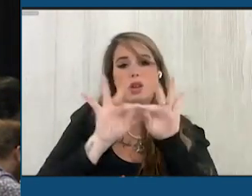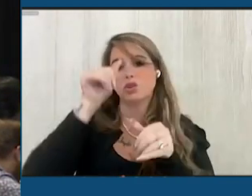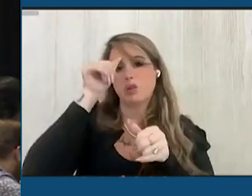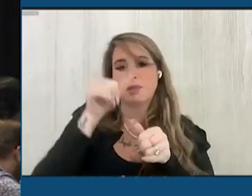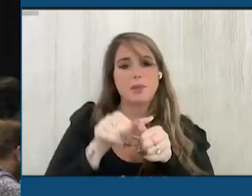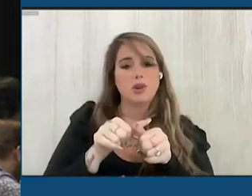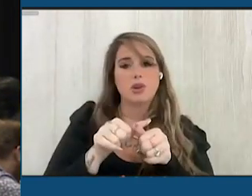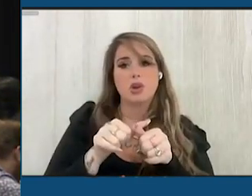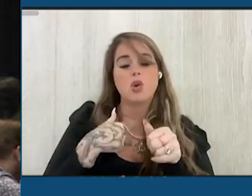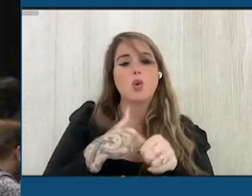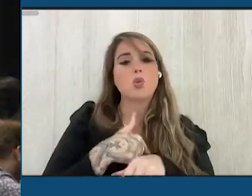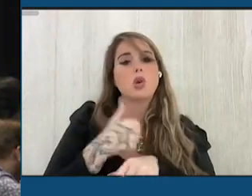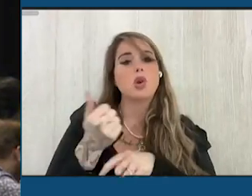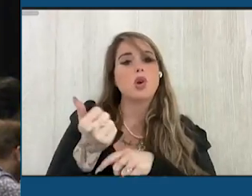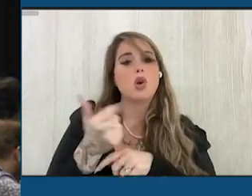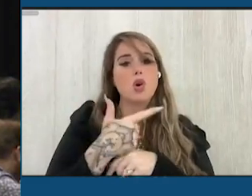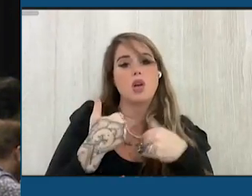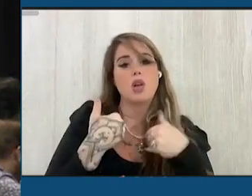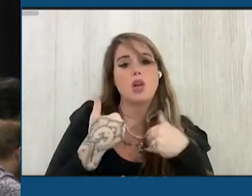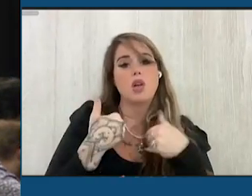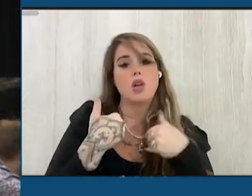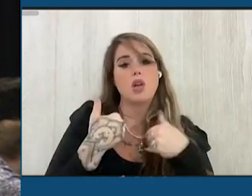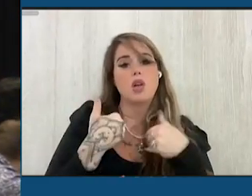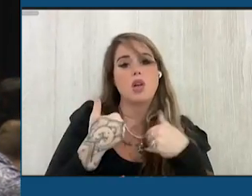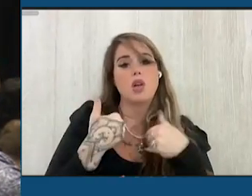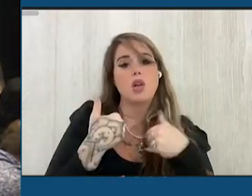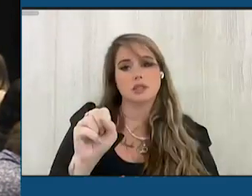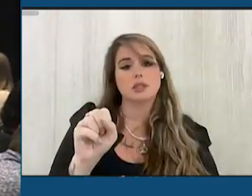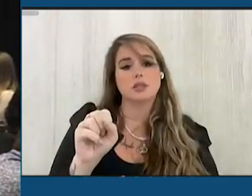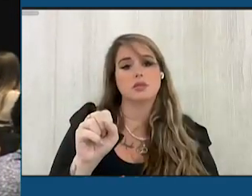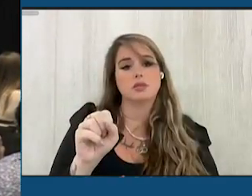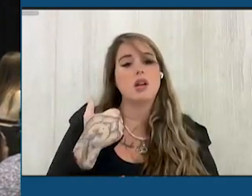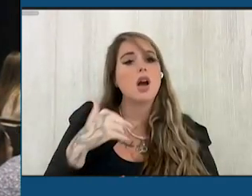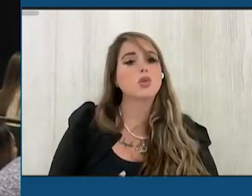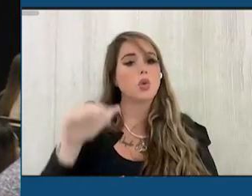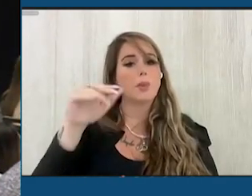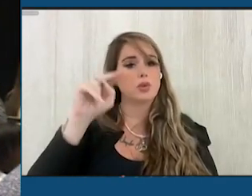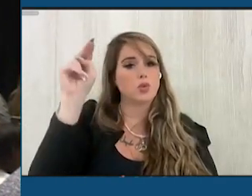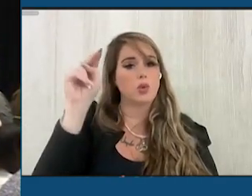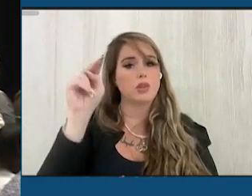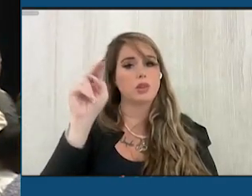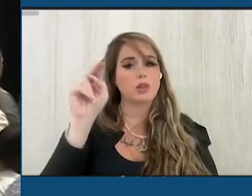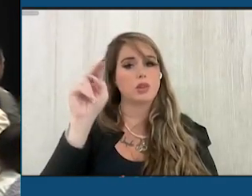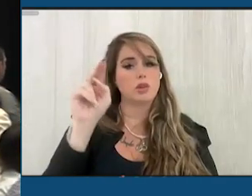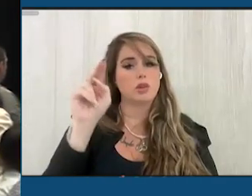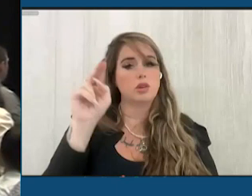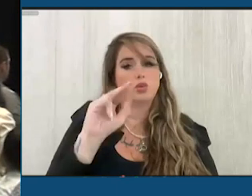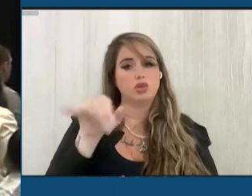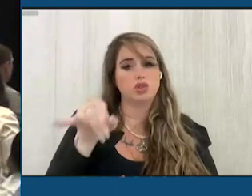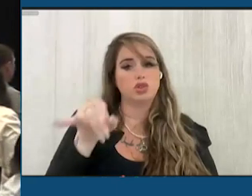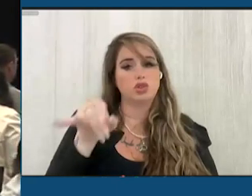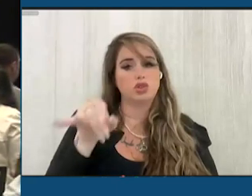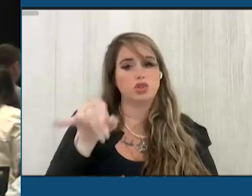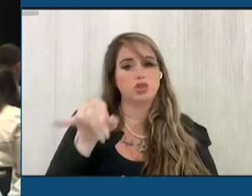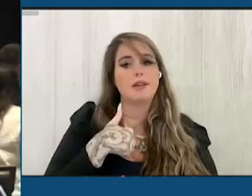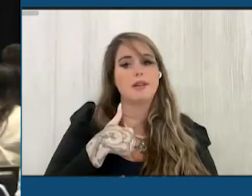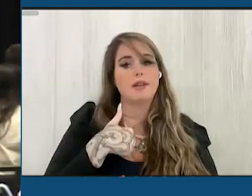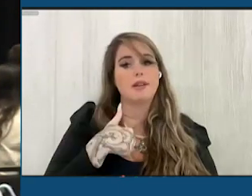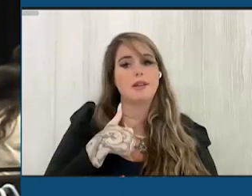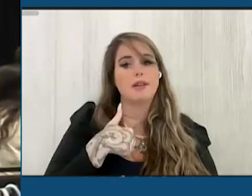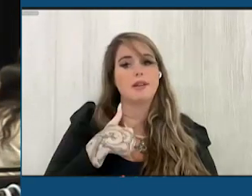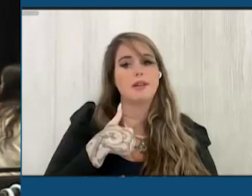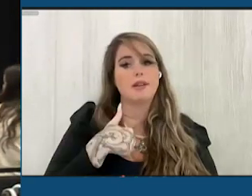all have biases. I grew up in northern New Jersey. I grew up in, I'm Jewish, but